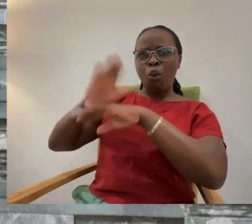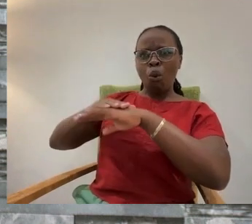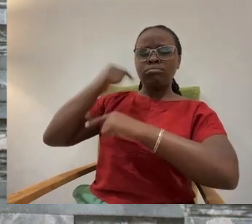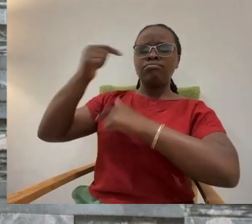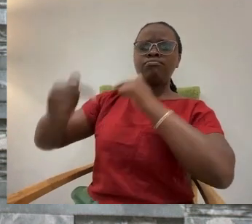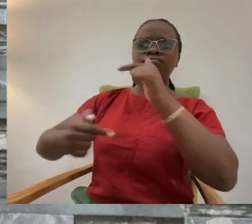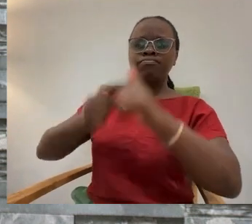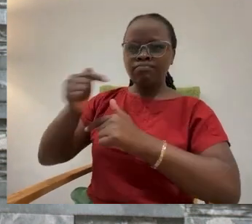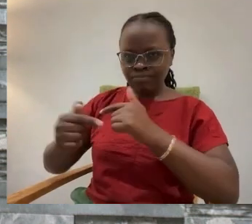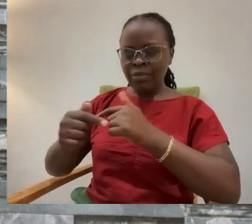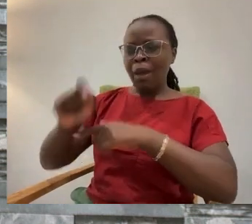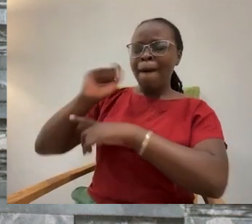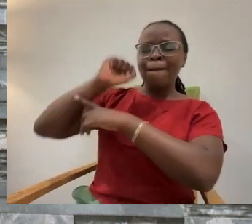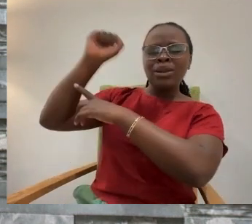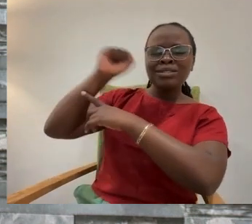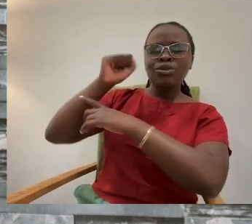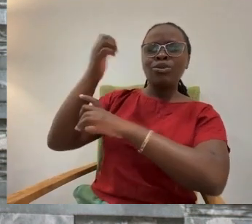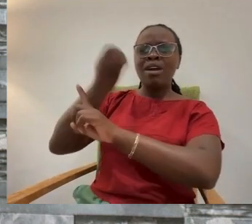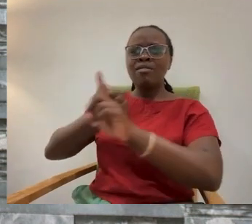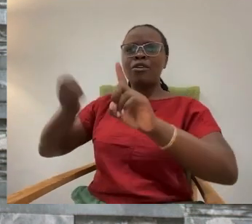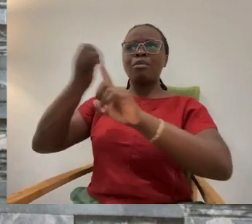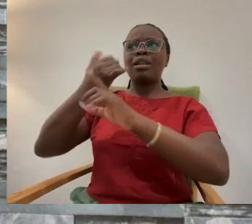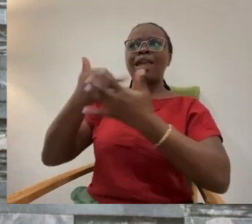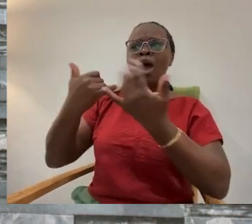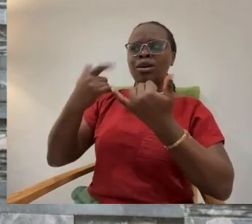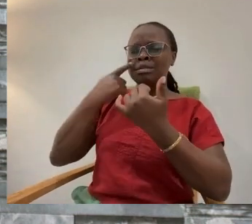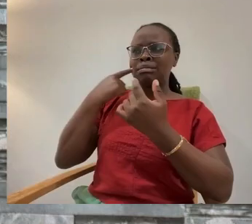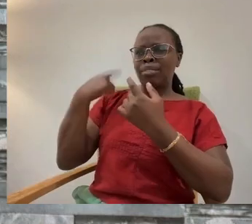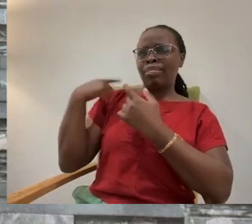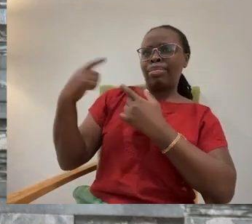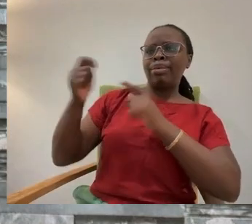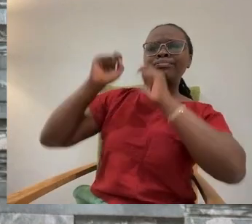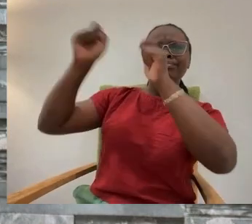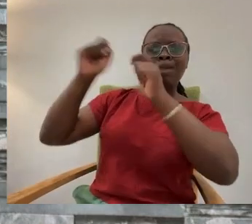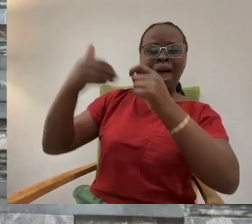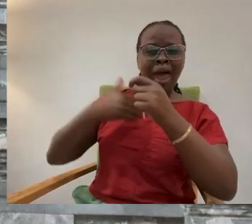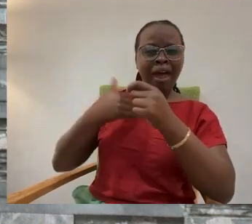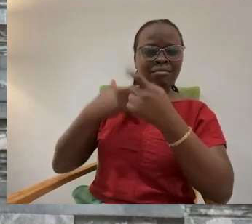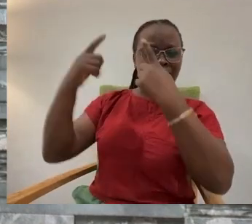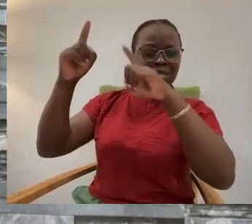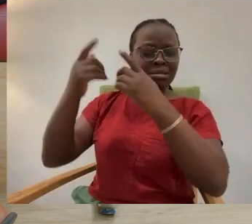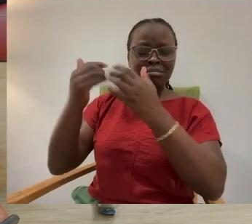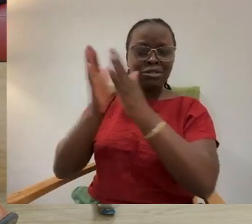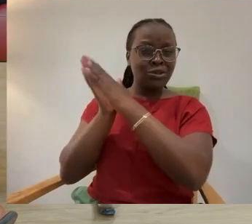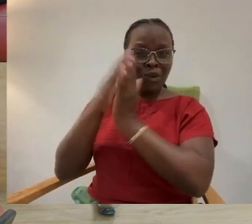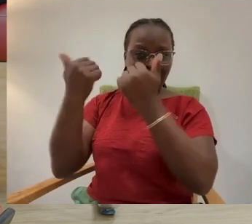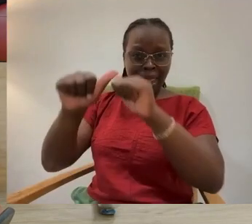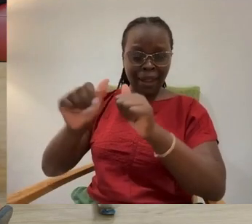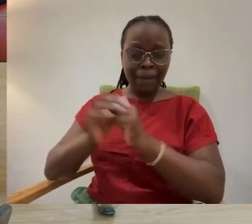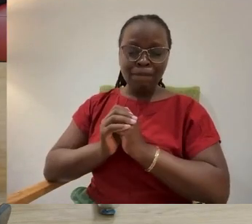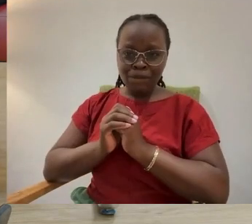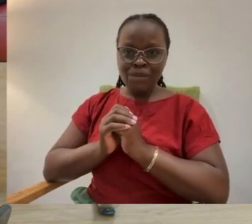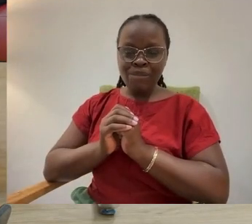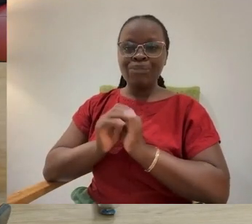or political movements that are disrupting schooling for our learners? Alexia, do you want to start? Yes, so